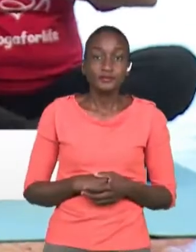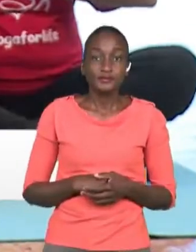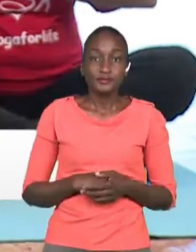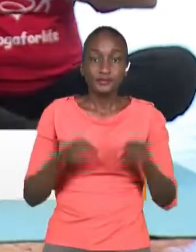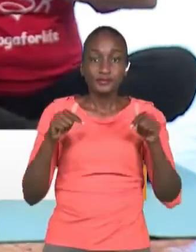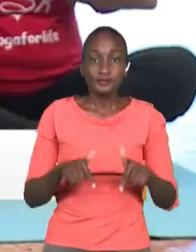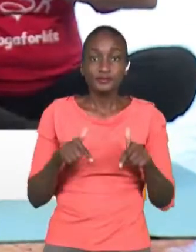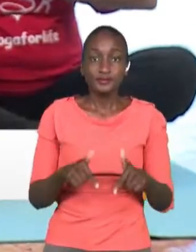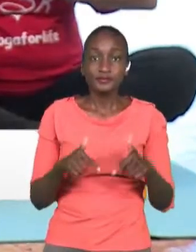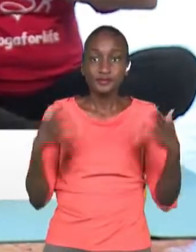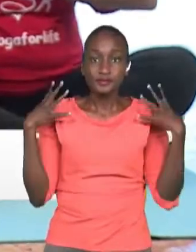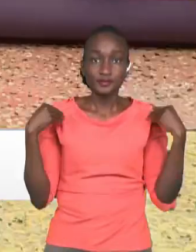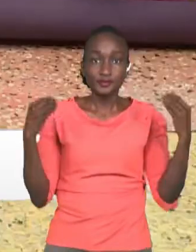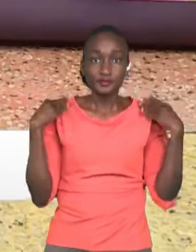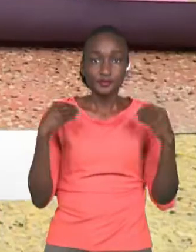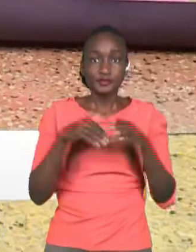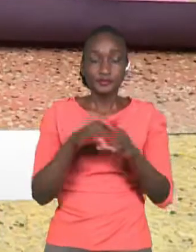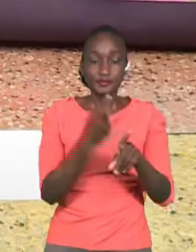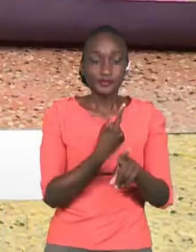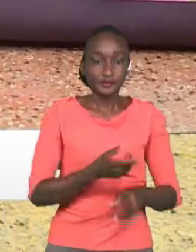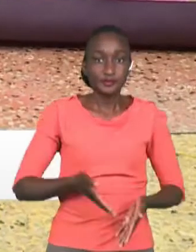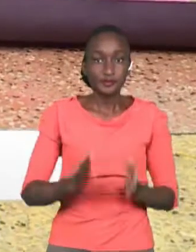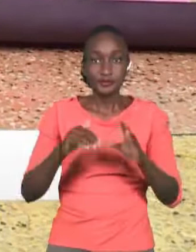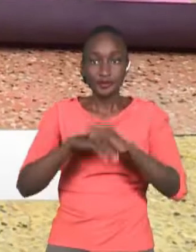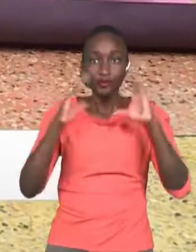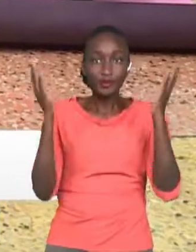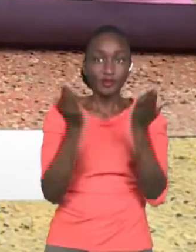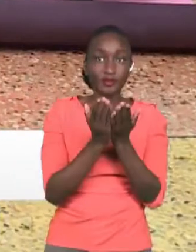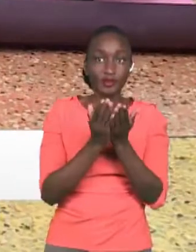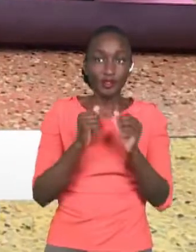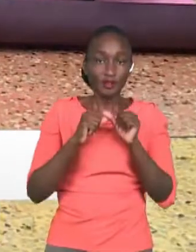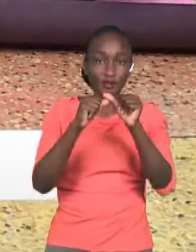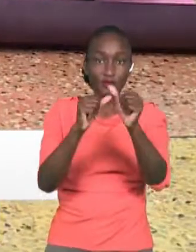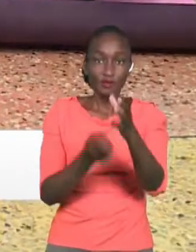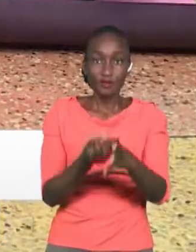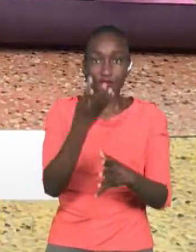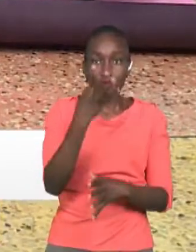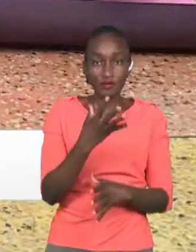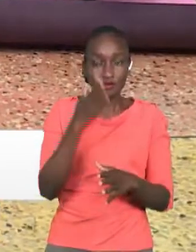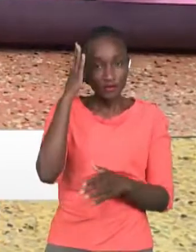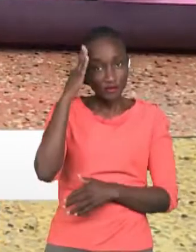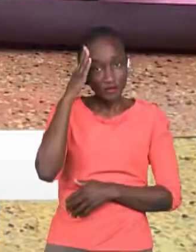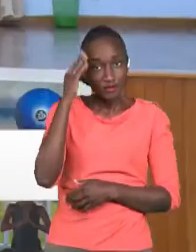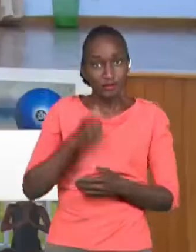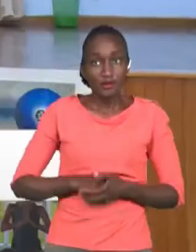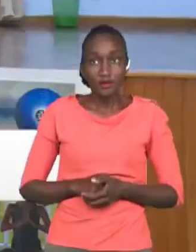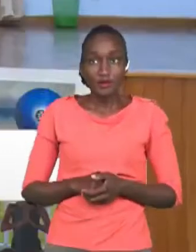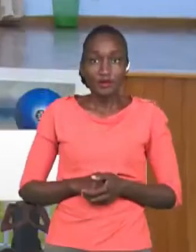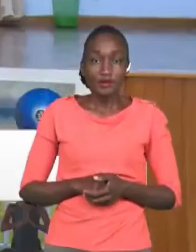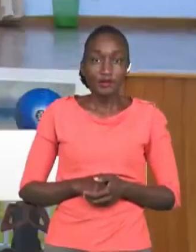Today, it is practiced in various forms around the world and continues to grow in popularity.